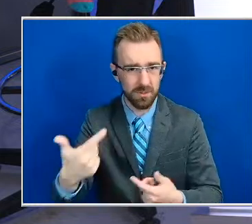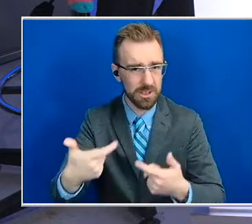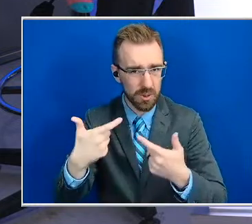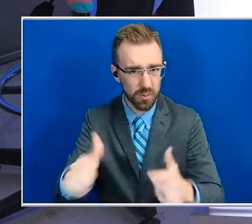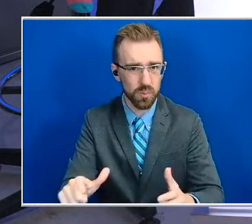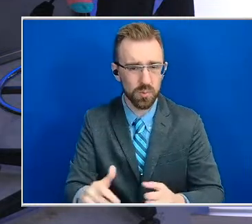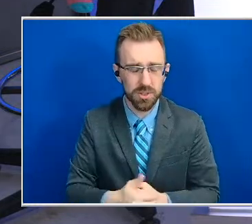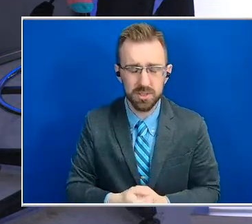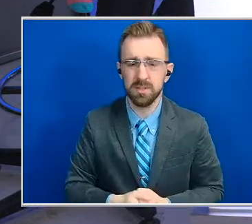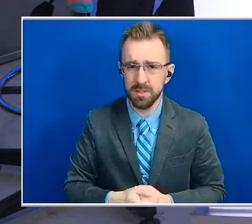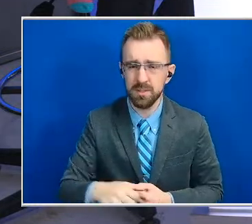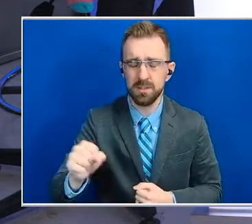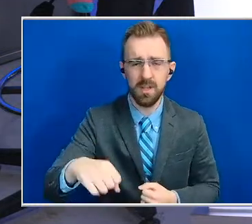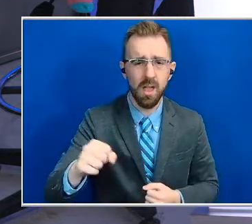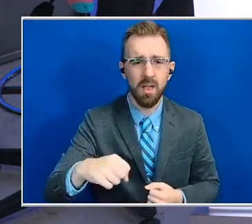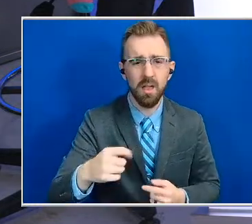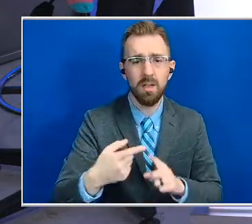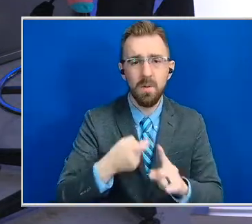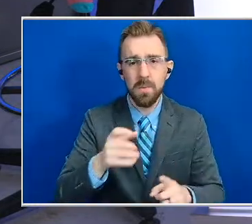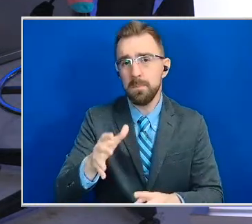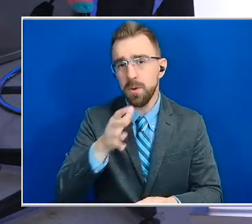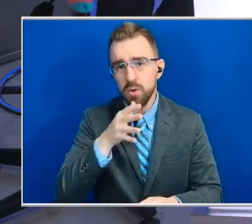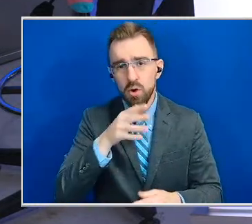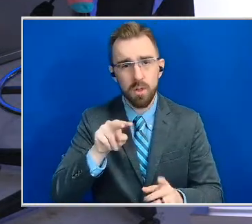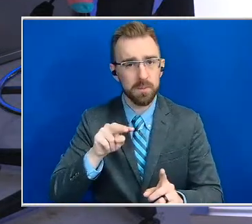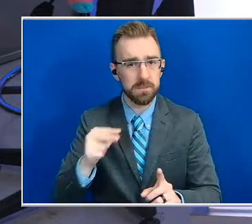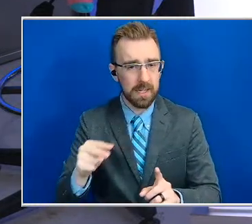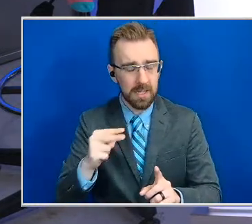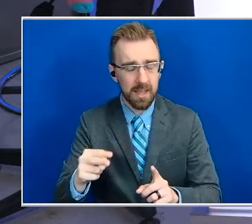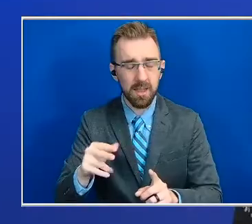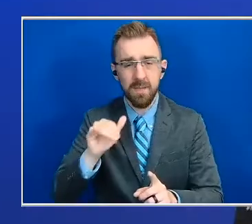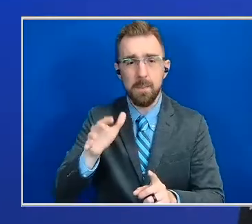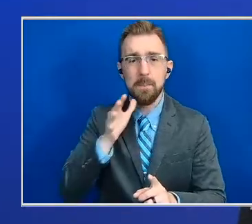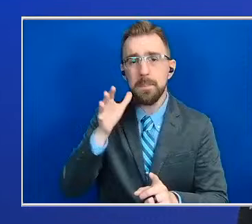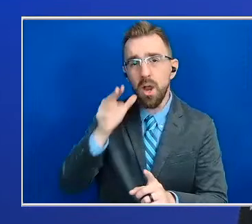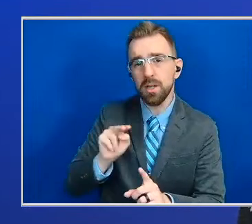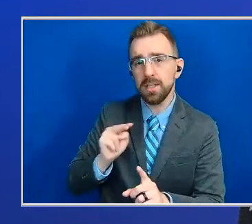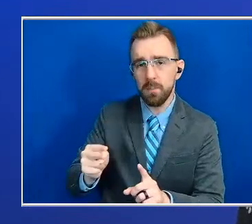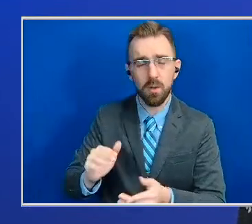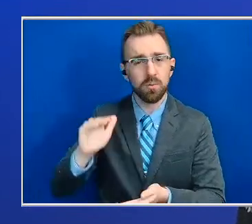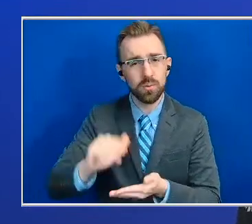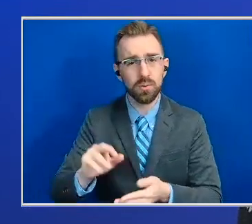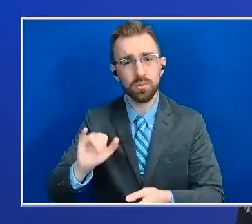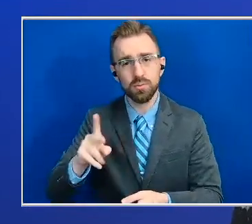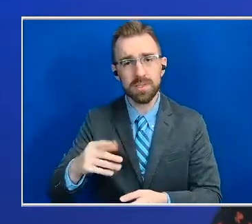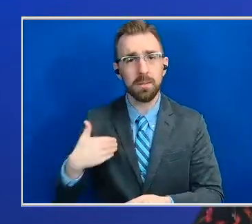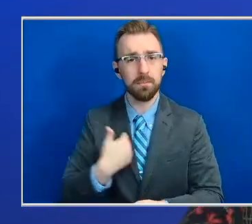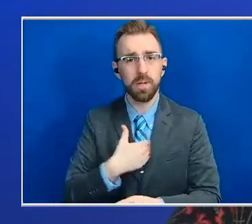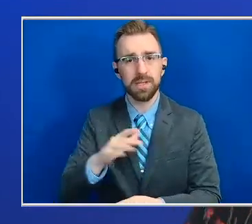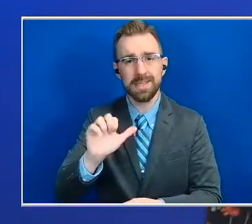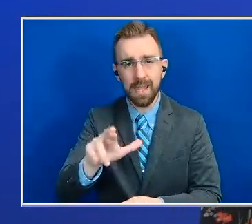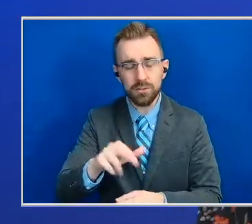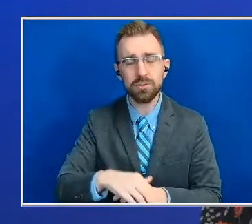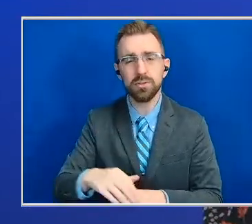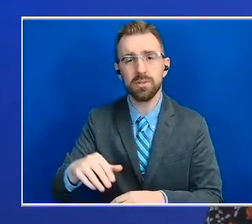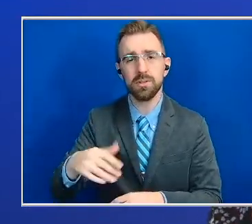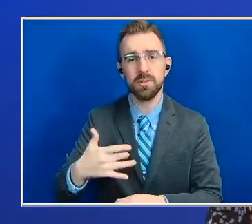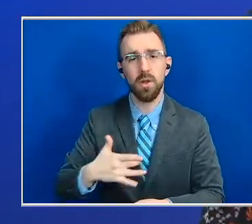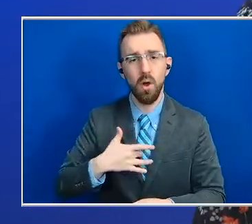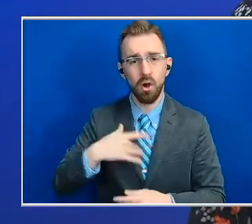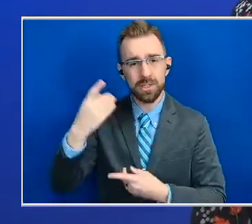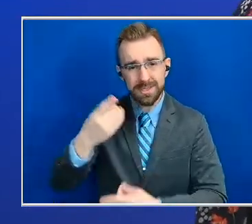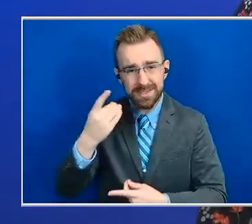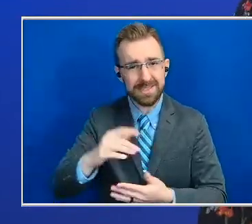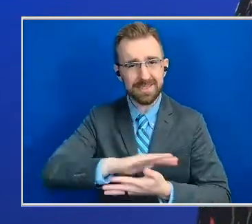big deal. yeah. And from a maternal standpoint, from that parent standpoint, reducing risk of breast cancer, cardiovascular disease, like across the lifespan,